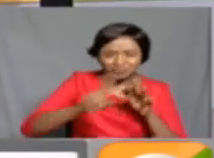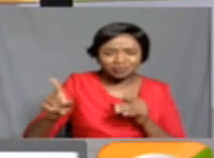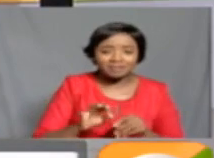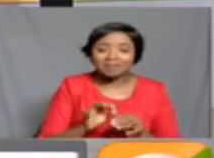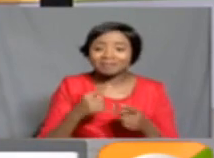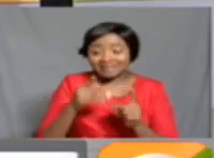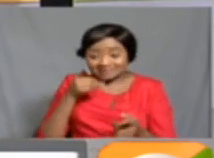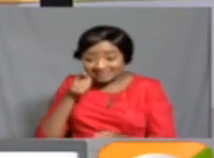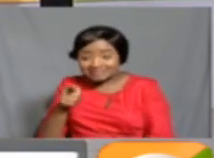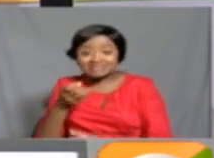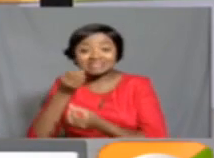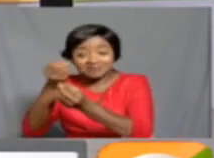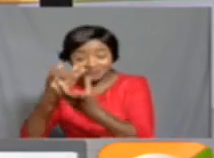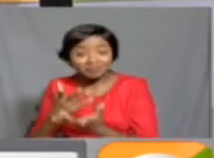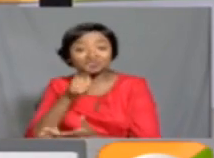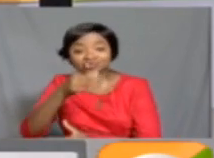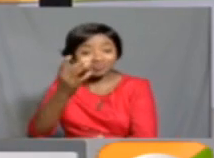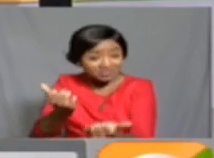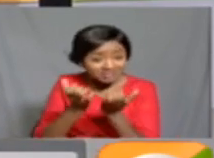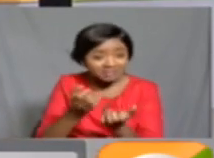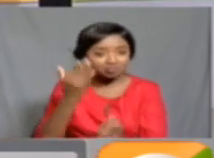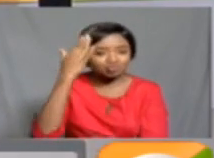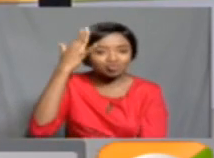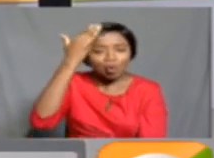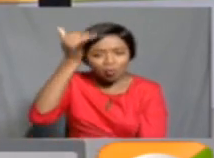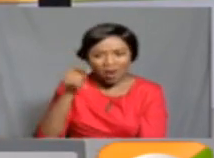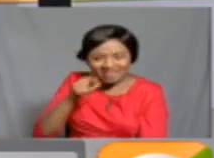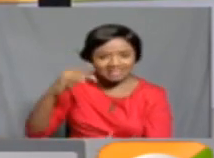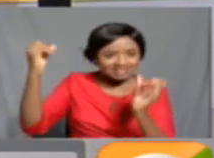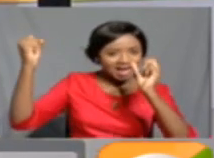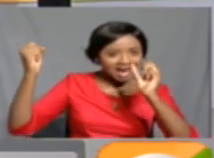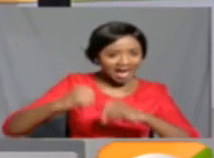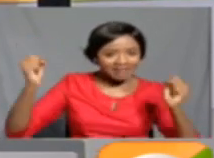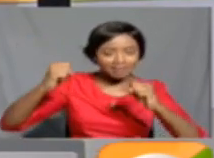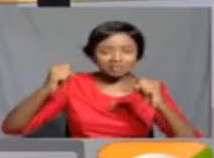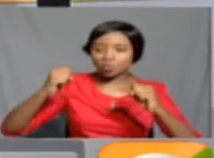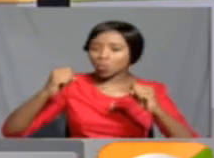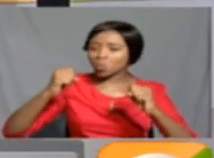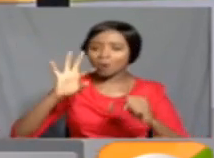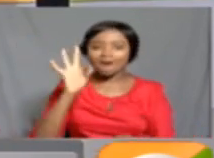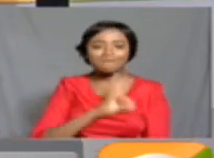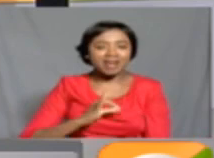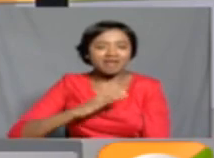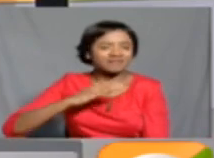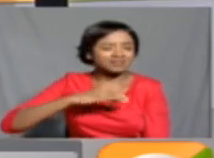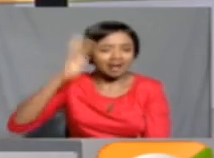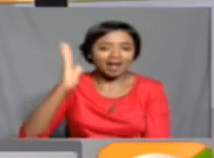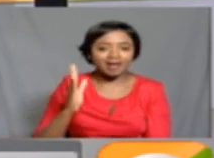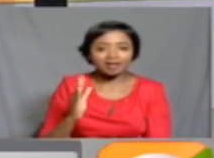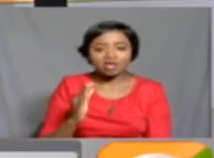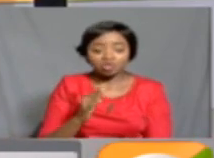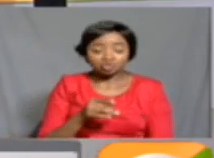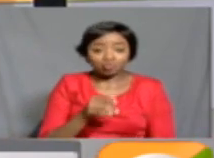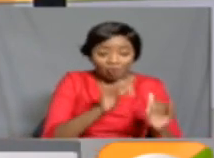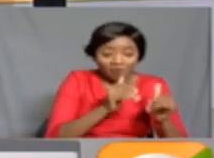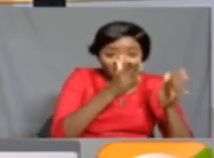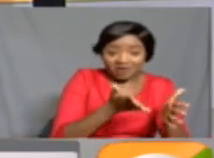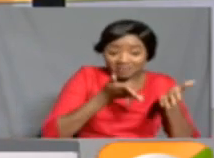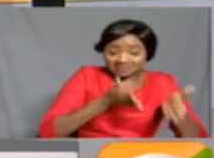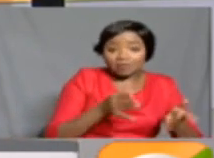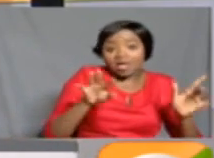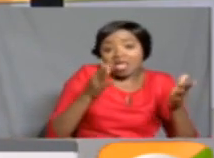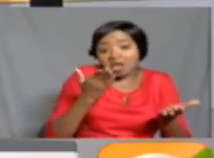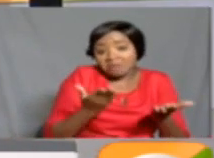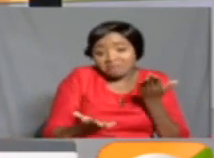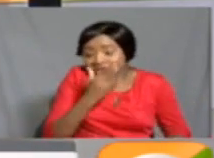all the details that you need to know about why this deal could be very beneficial to existing avocado farmers and those